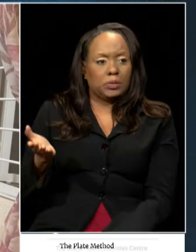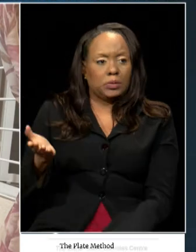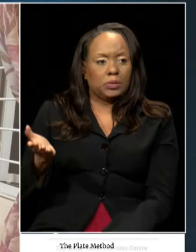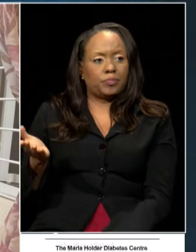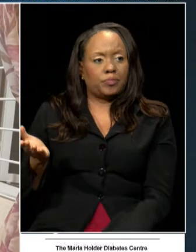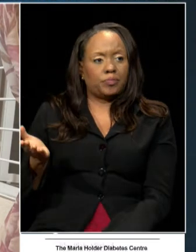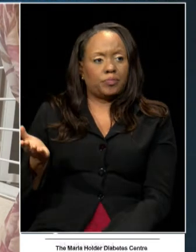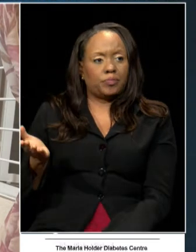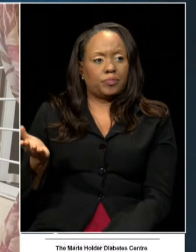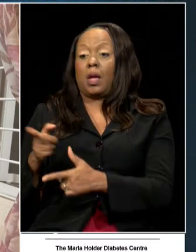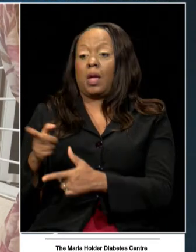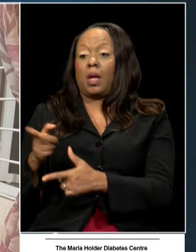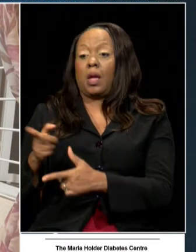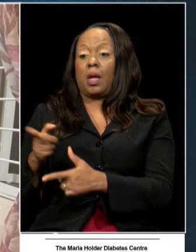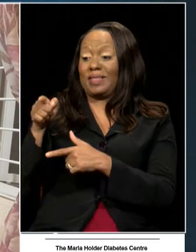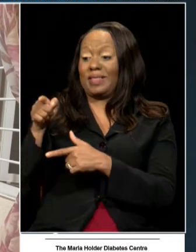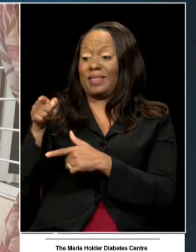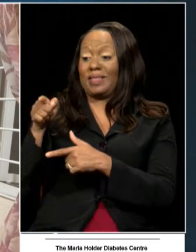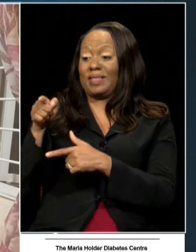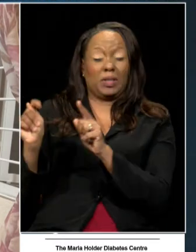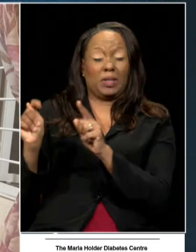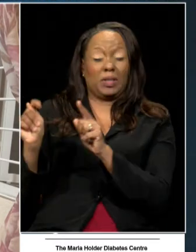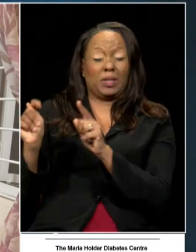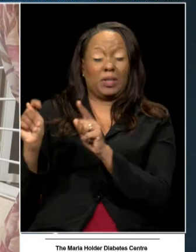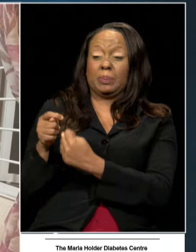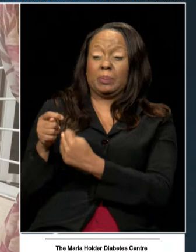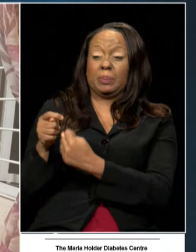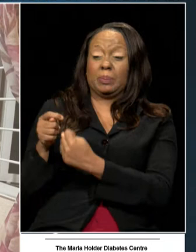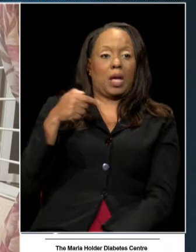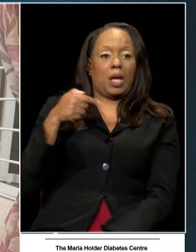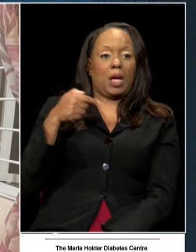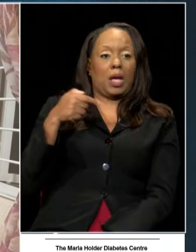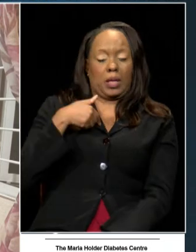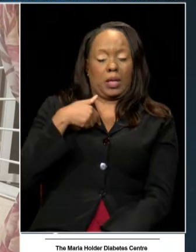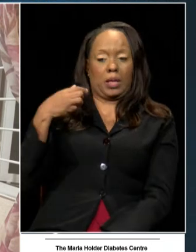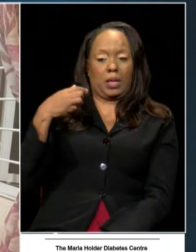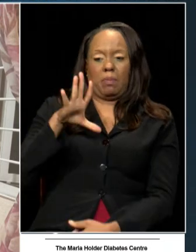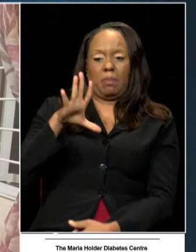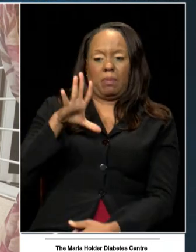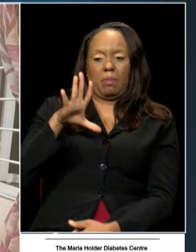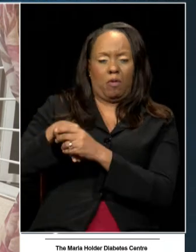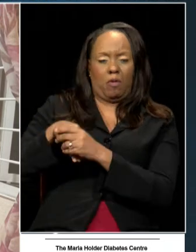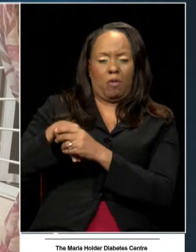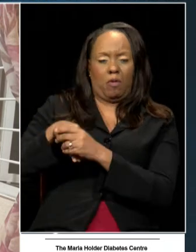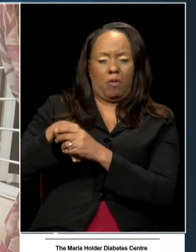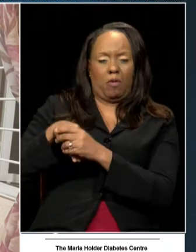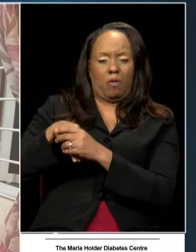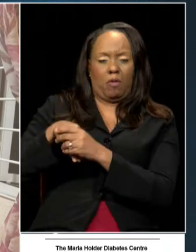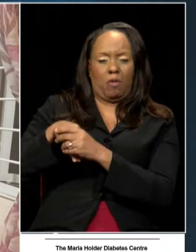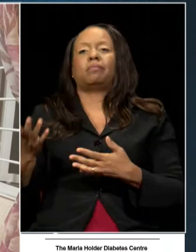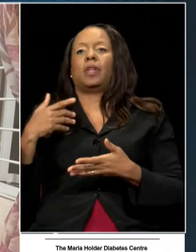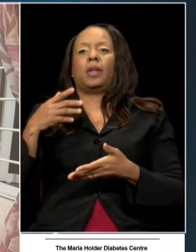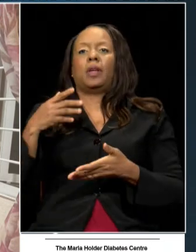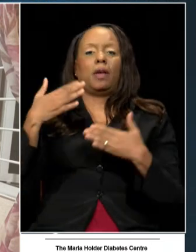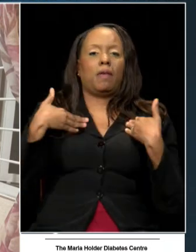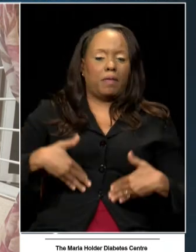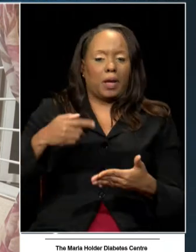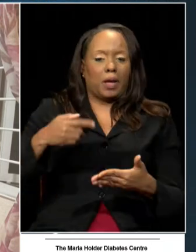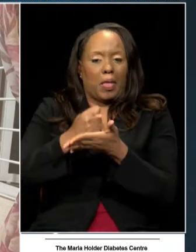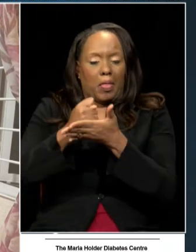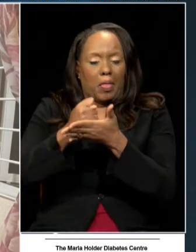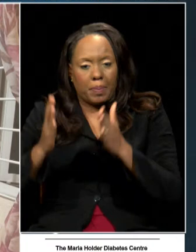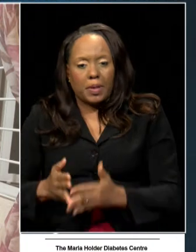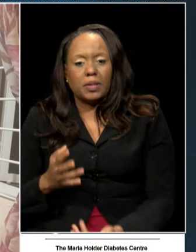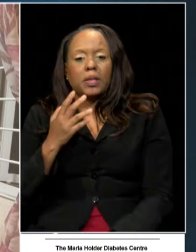rehabilitation unit, there's a team, and I am a member of that team. So there is occupational therapy, physical therapy,